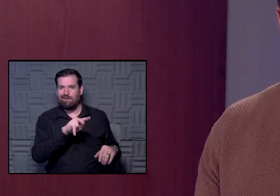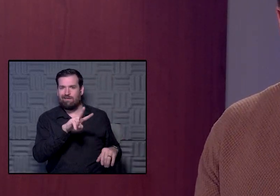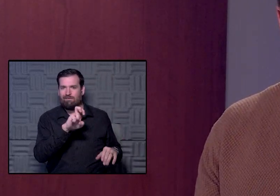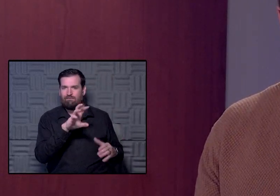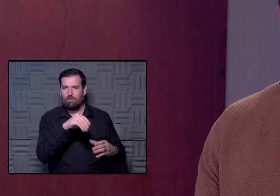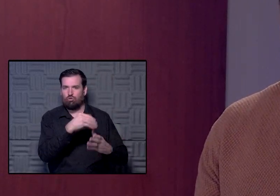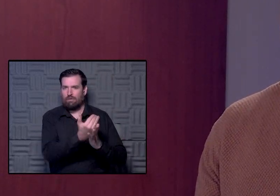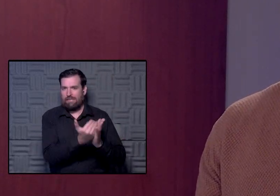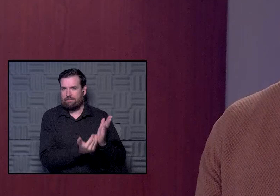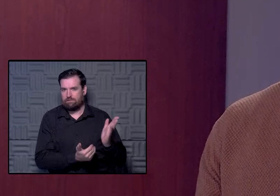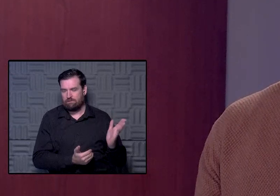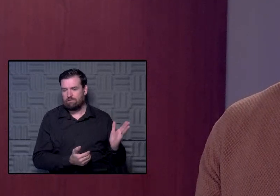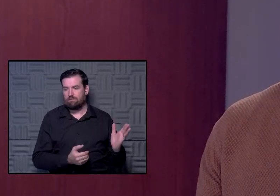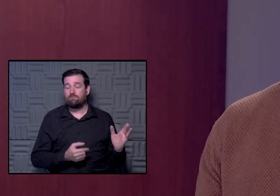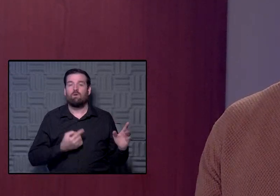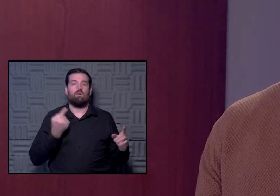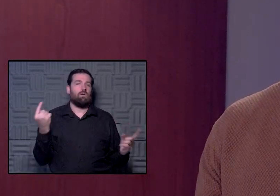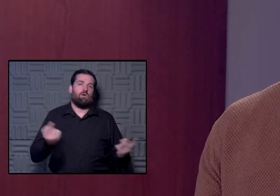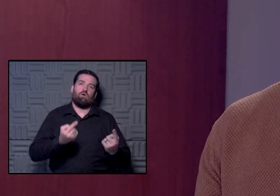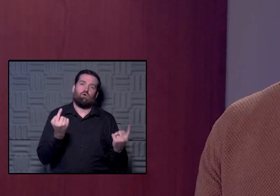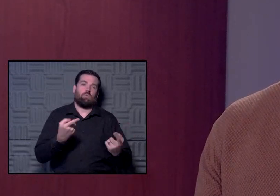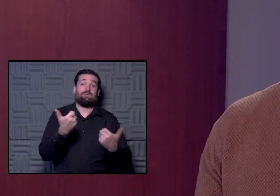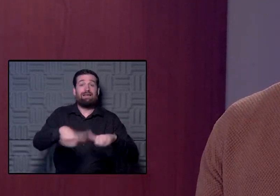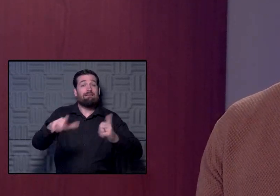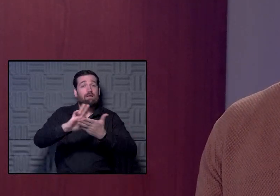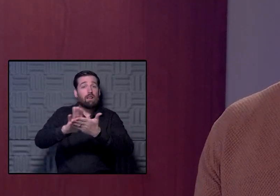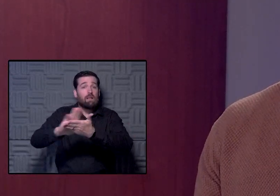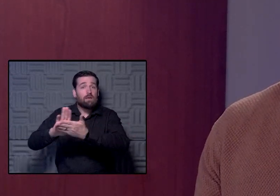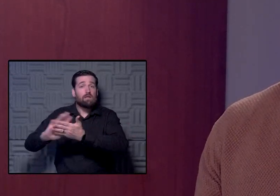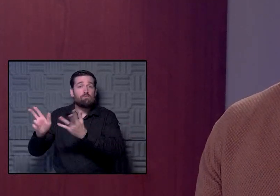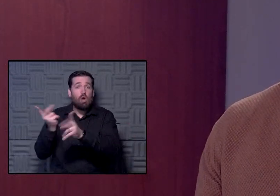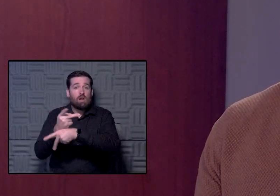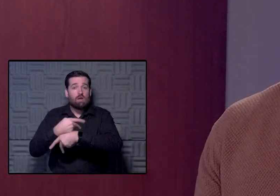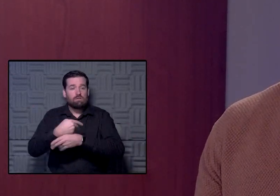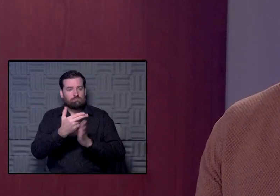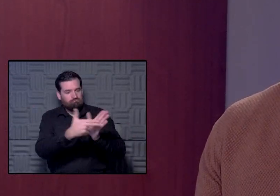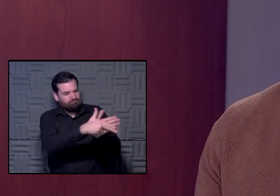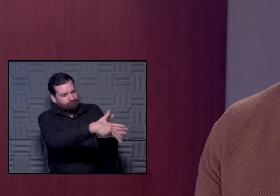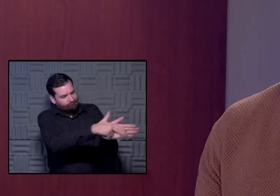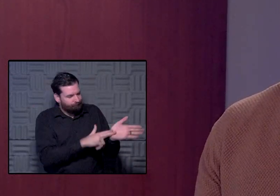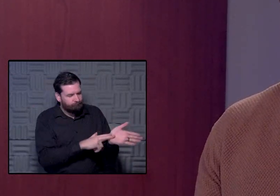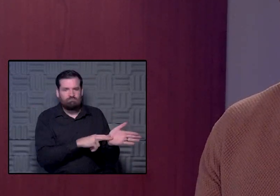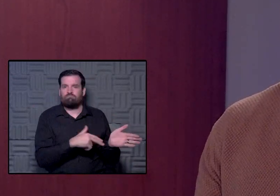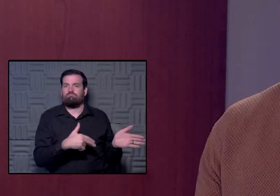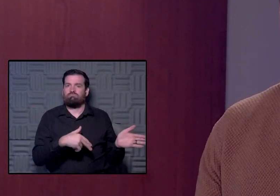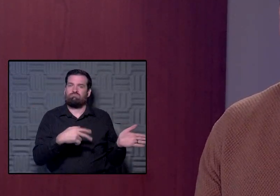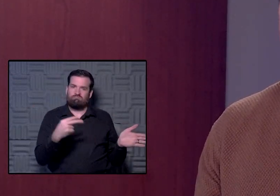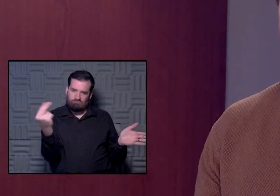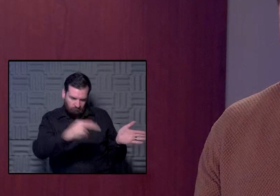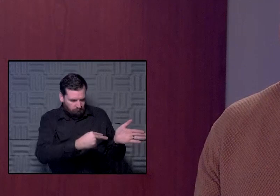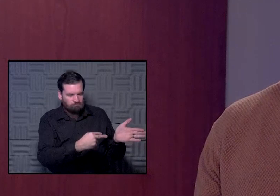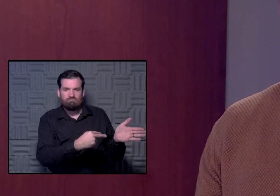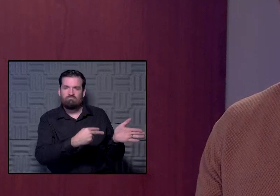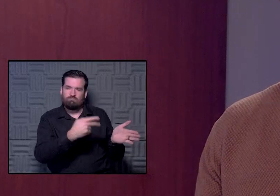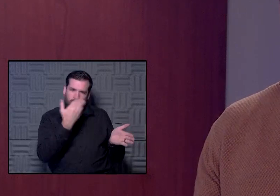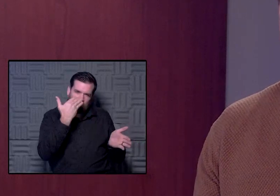products you're using. And then always with any cleaning product, the label is the law. So you'll be able to read the label, know exactly what you need to do with